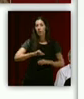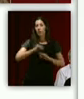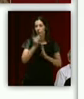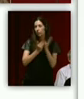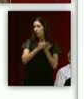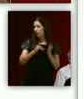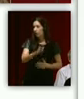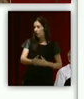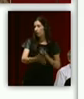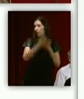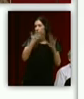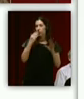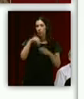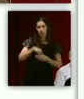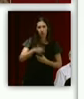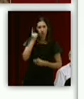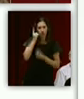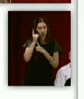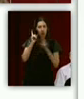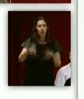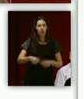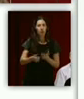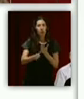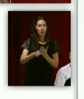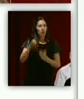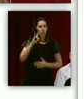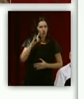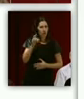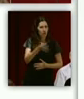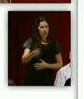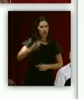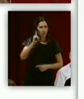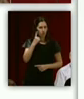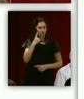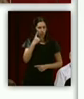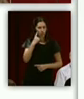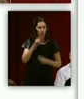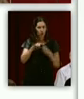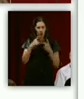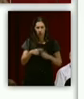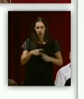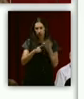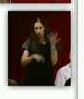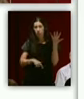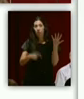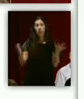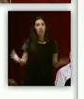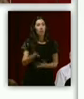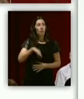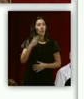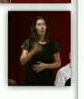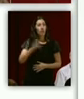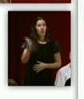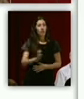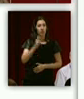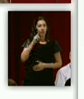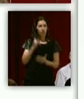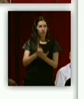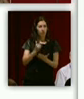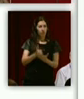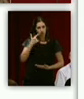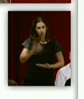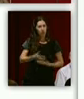different parameters: the speed for the movie, the speed of the microphone, the digital footprint, and all sorts of things. And I really